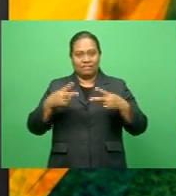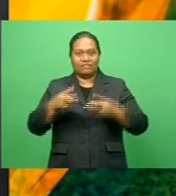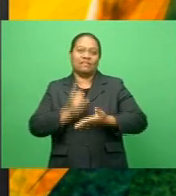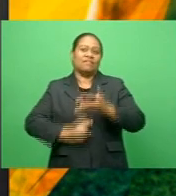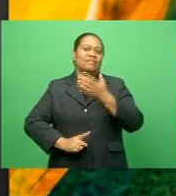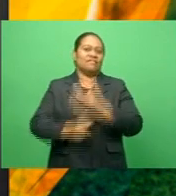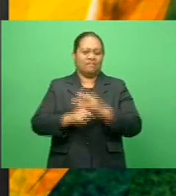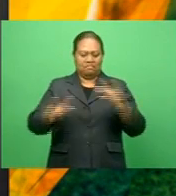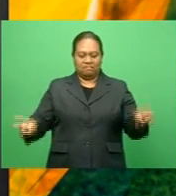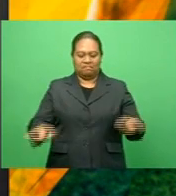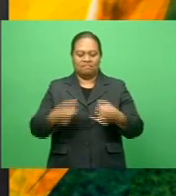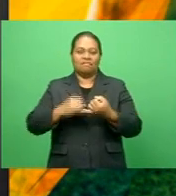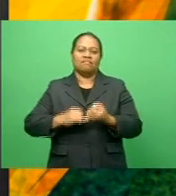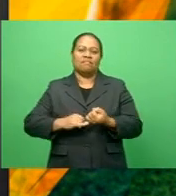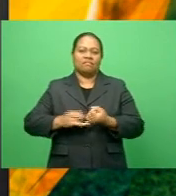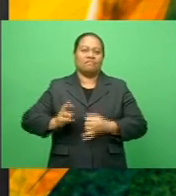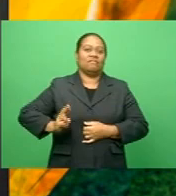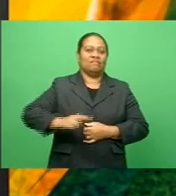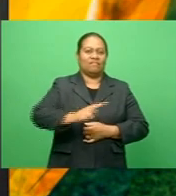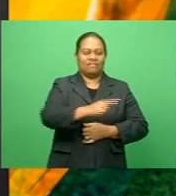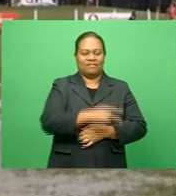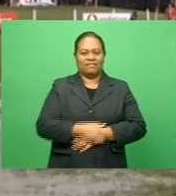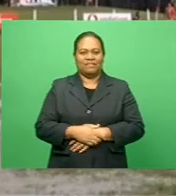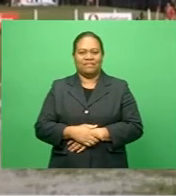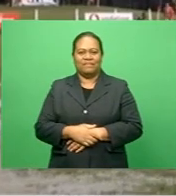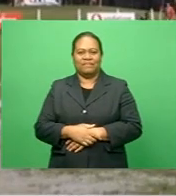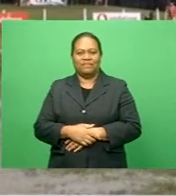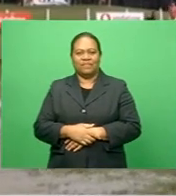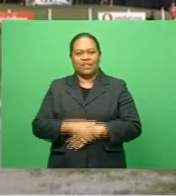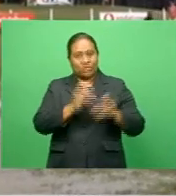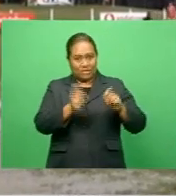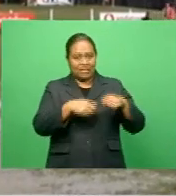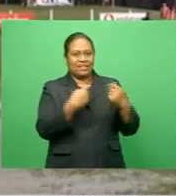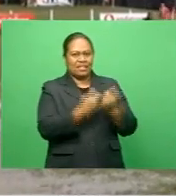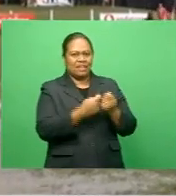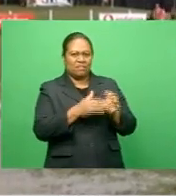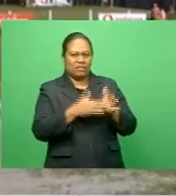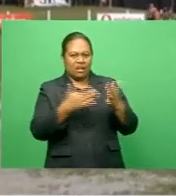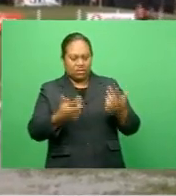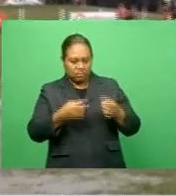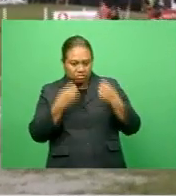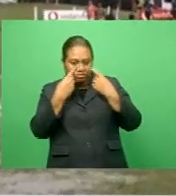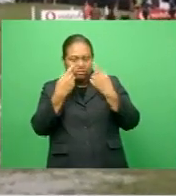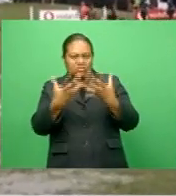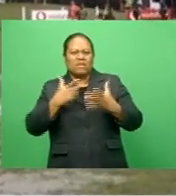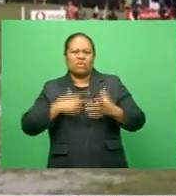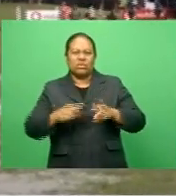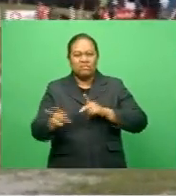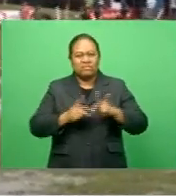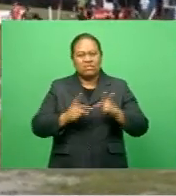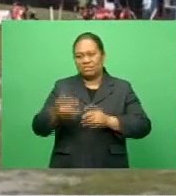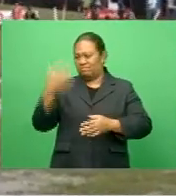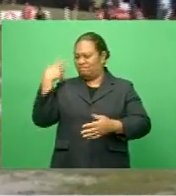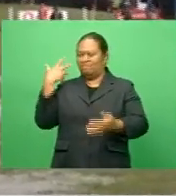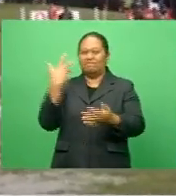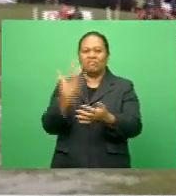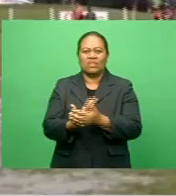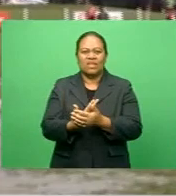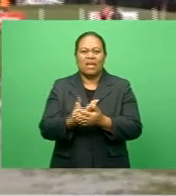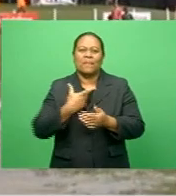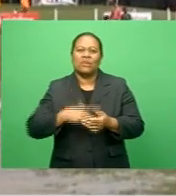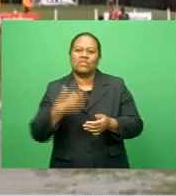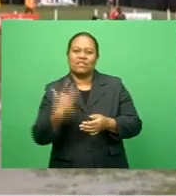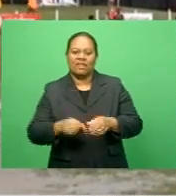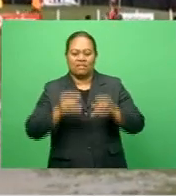City Ashcuts and Styles sponsored Rewa. The side has been under the spotlight for their performance this season, with coach Kamal